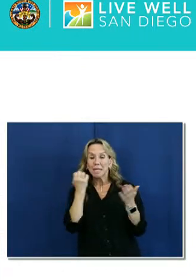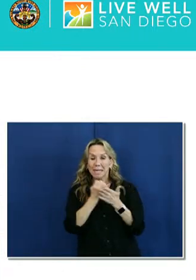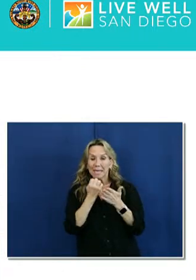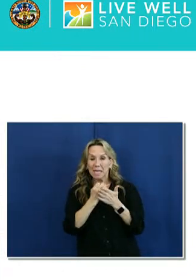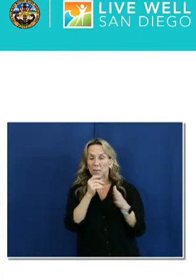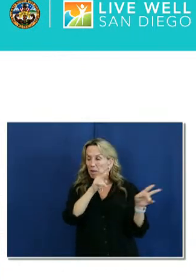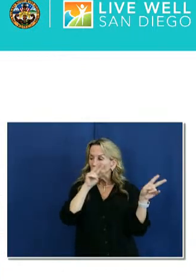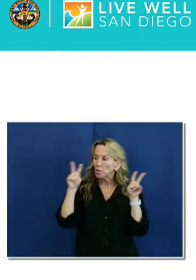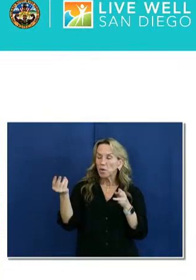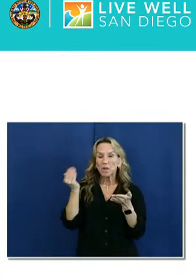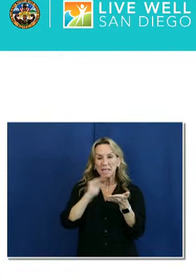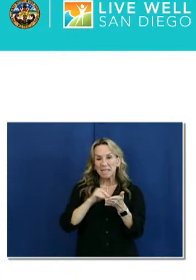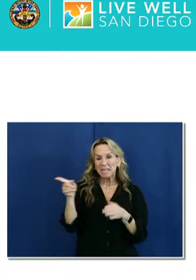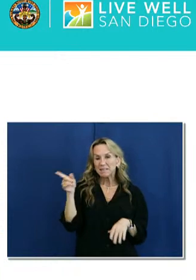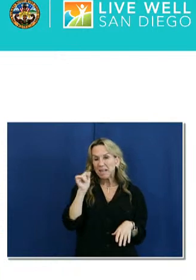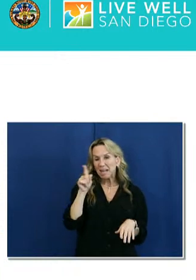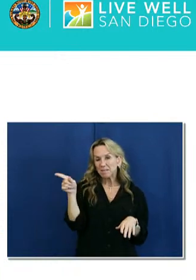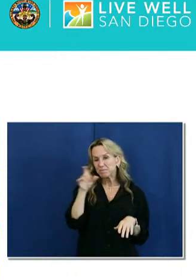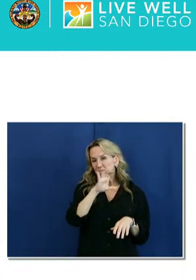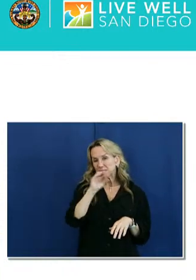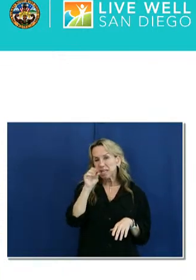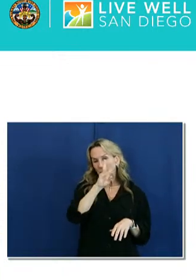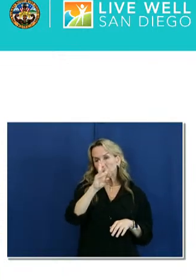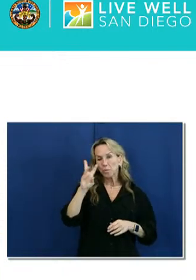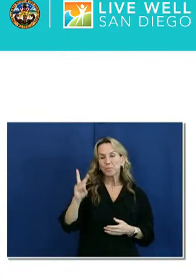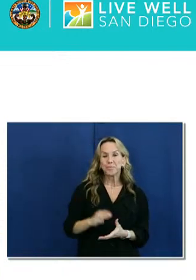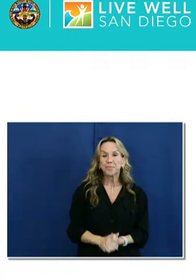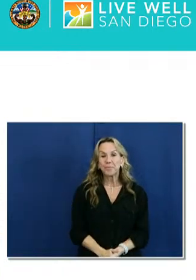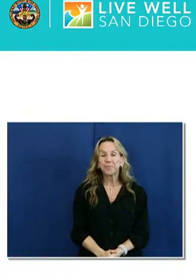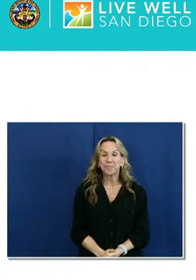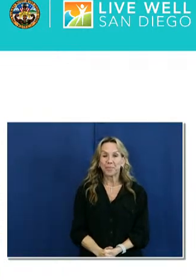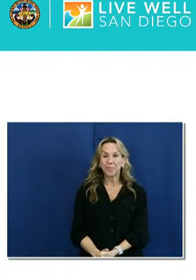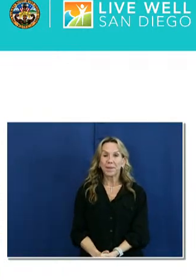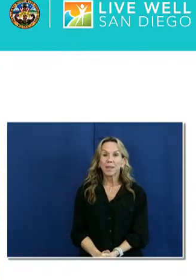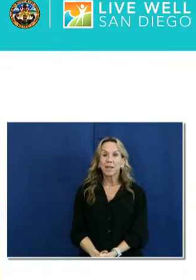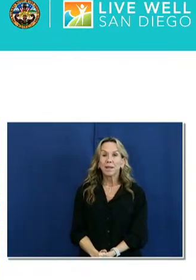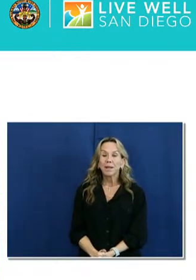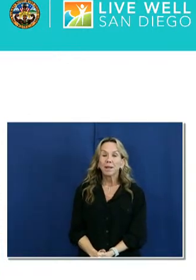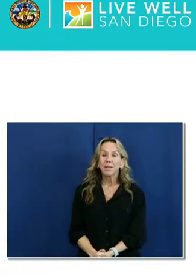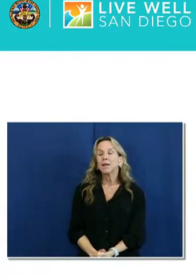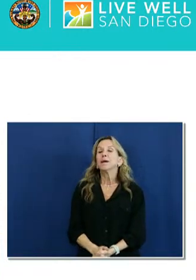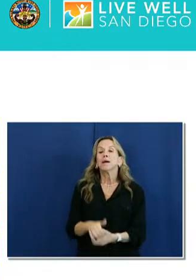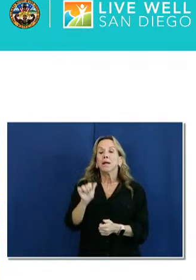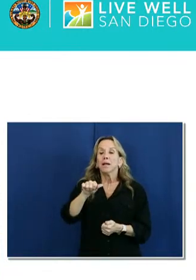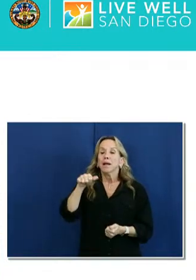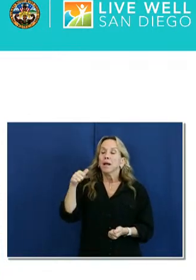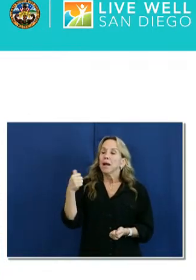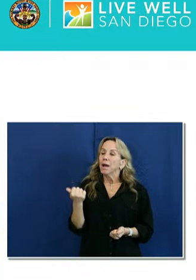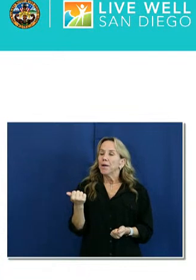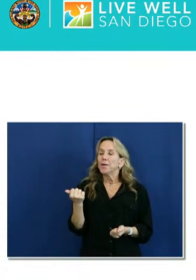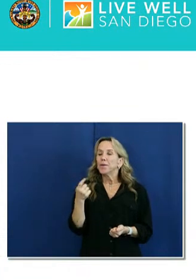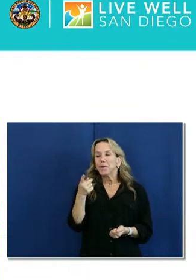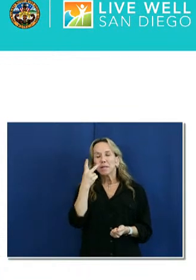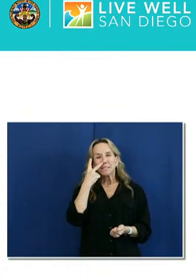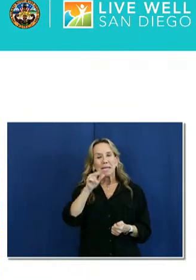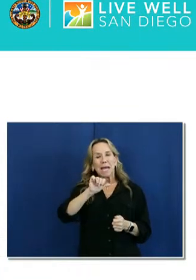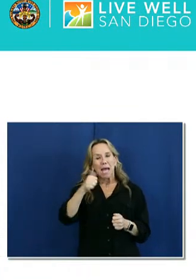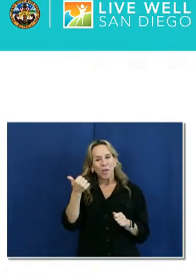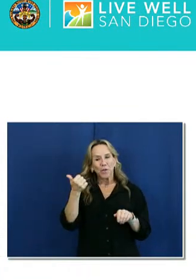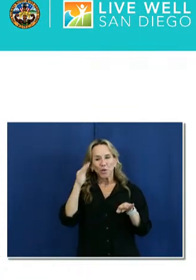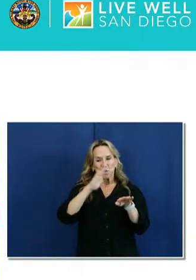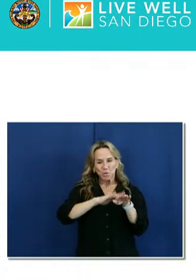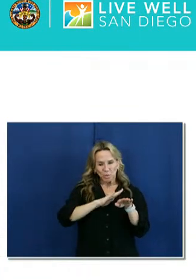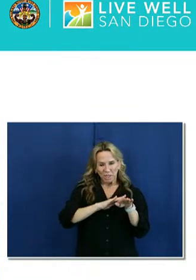covid19.ca.gov. Now, the other abnormal trigger